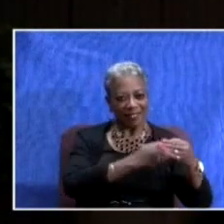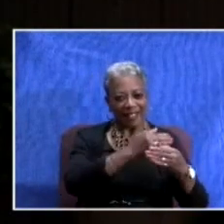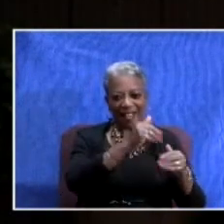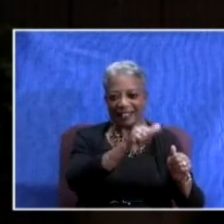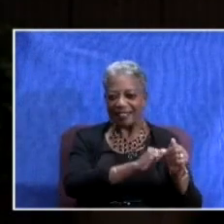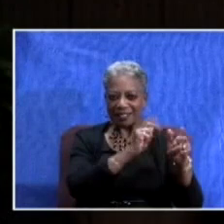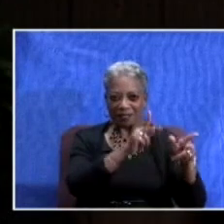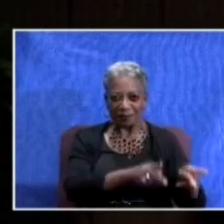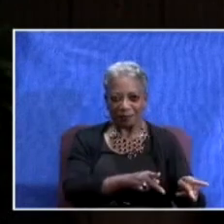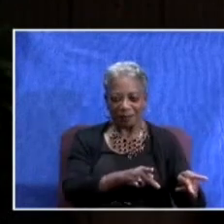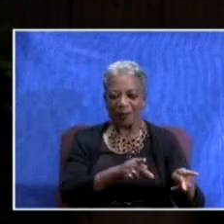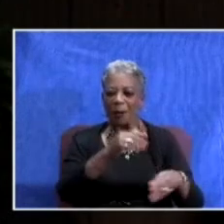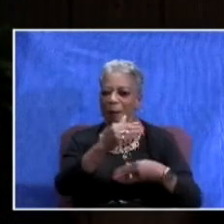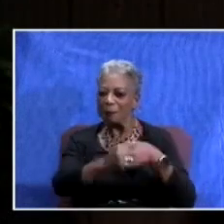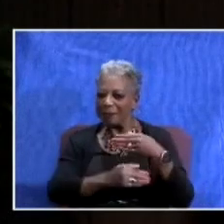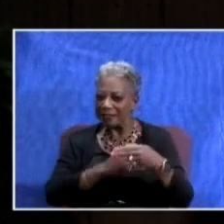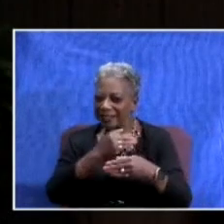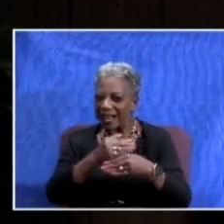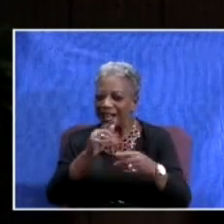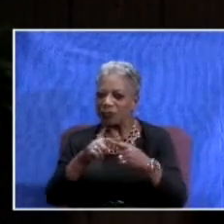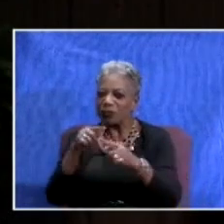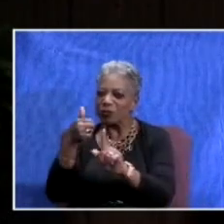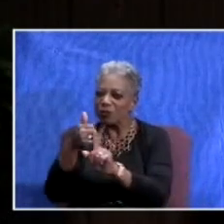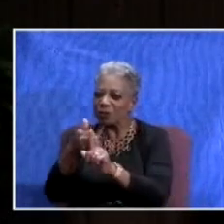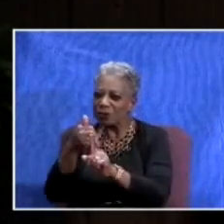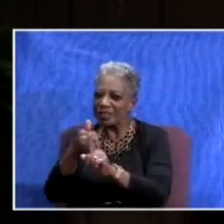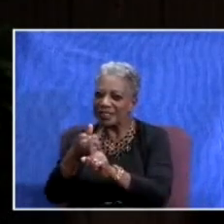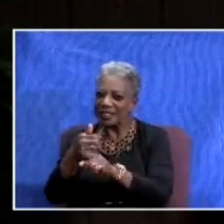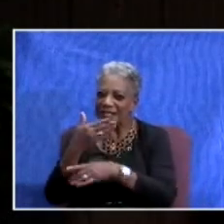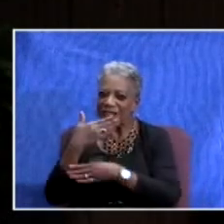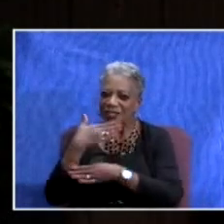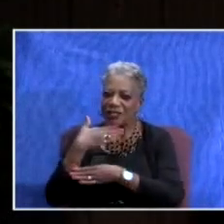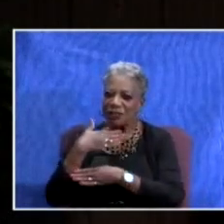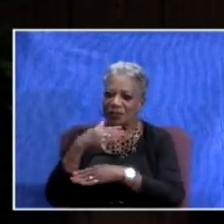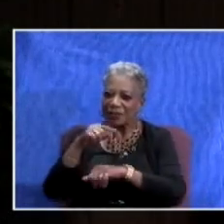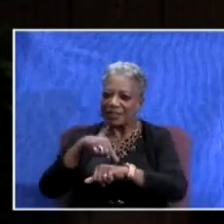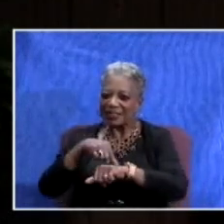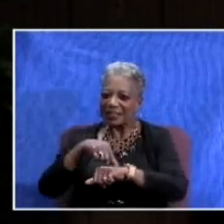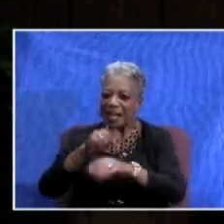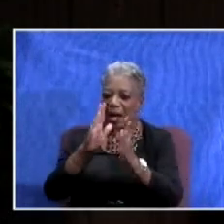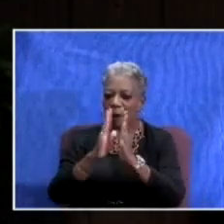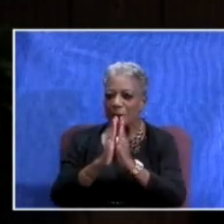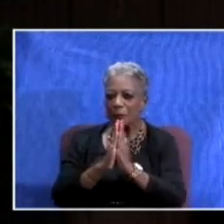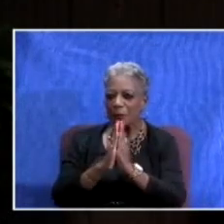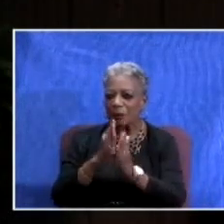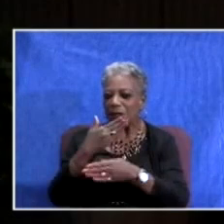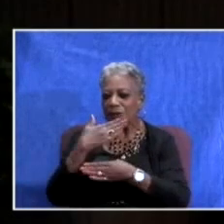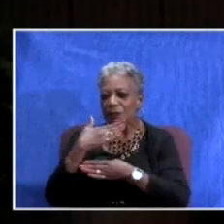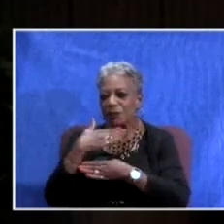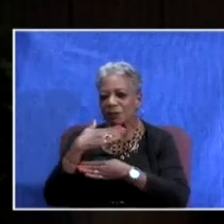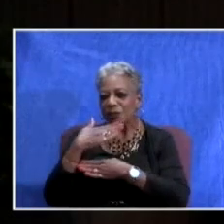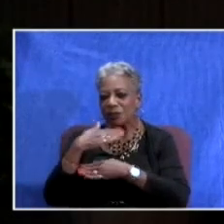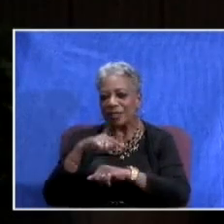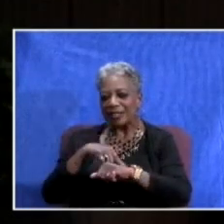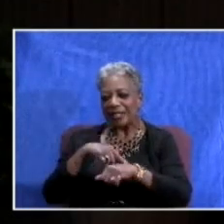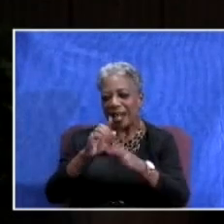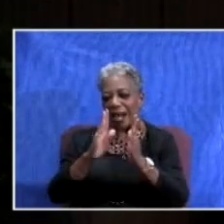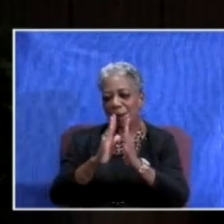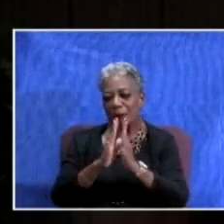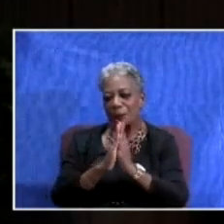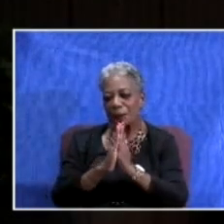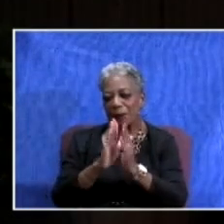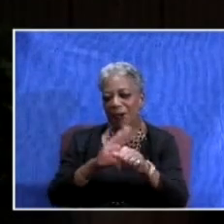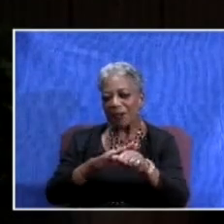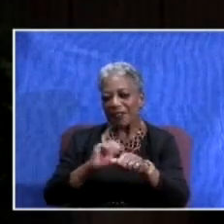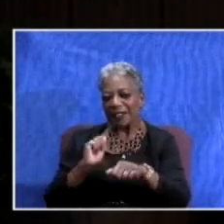means, be kind to yourself. Sweet hour of prayer, sweet hour of prayer. It calls us from a world of care and bids us at our